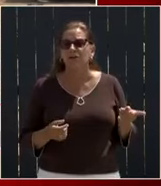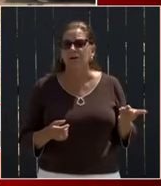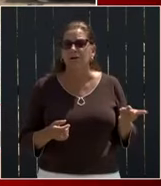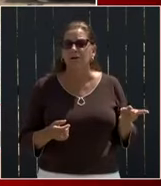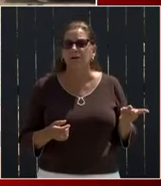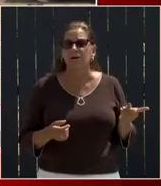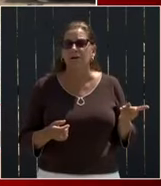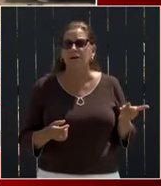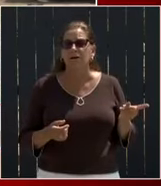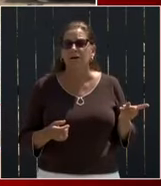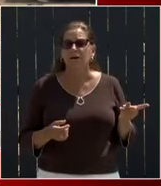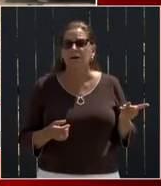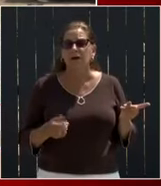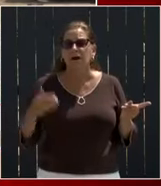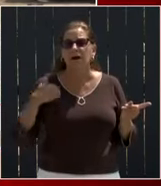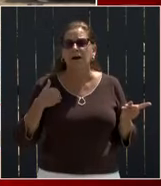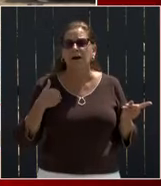10